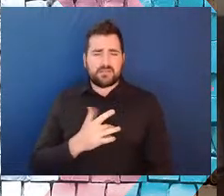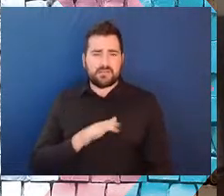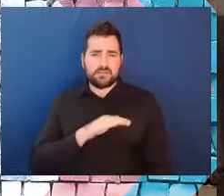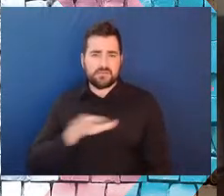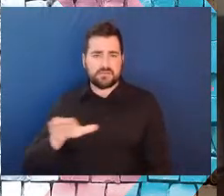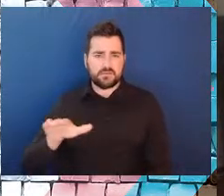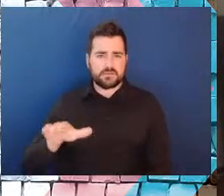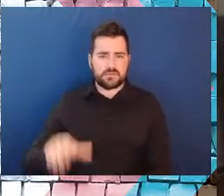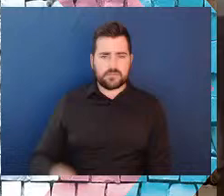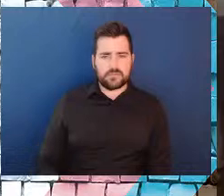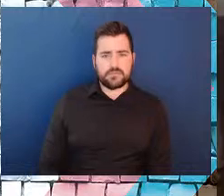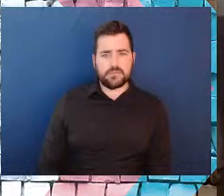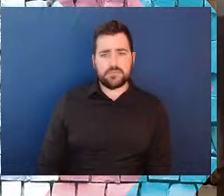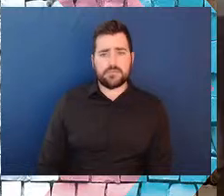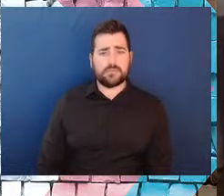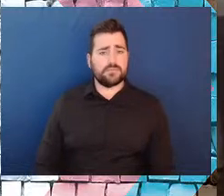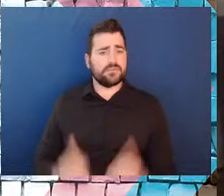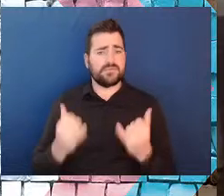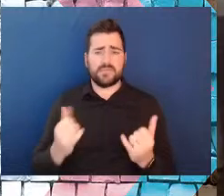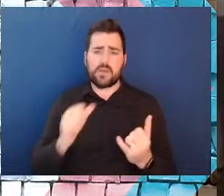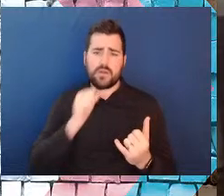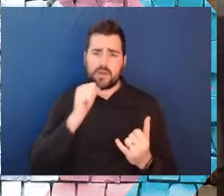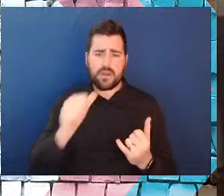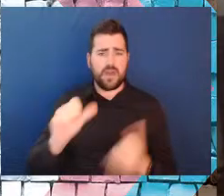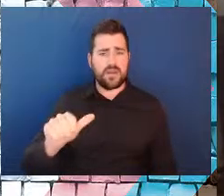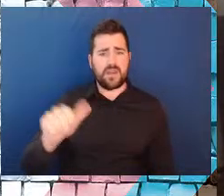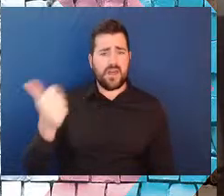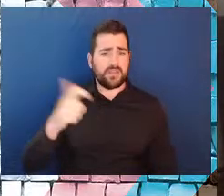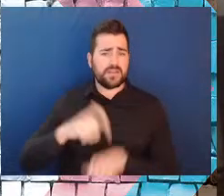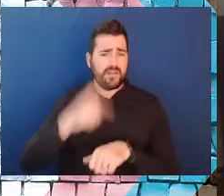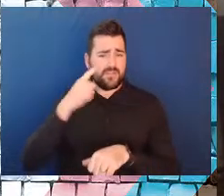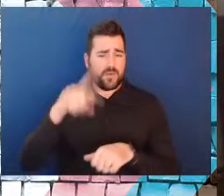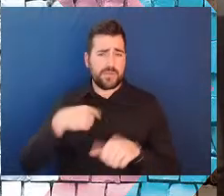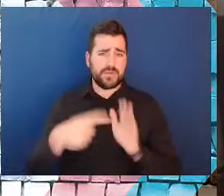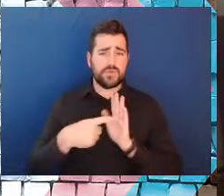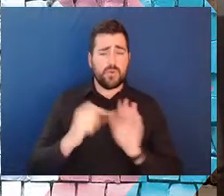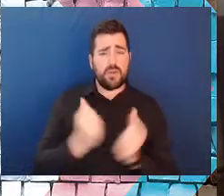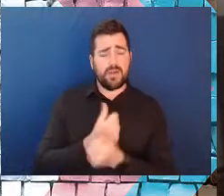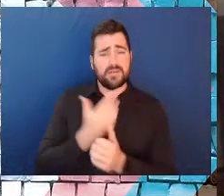Oh, this is for the nights that bother you, baby.